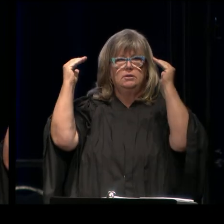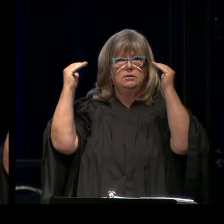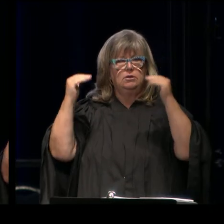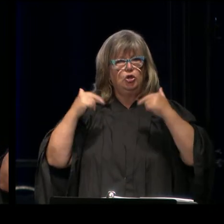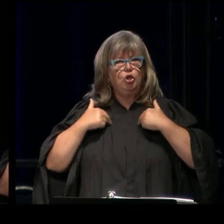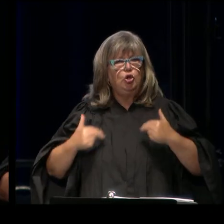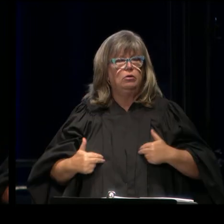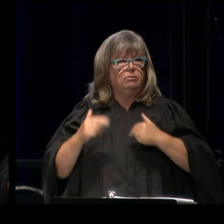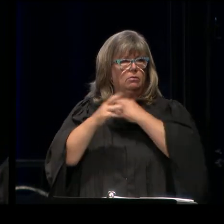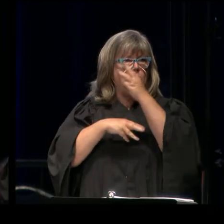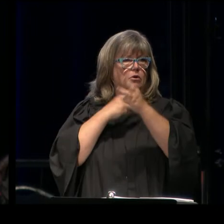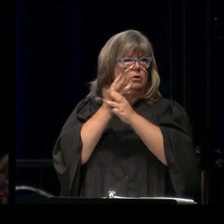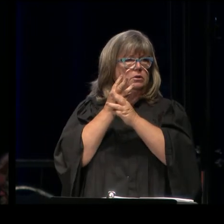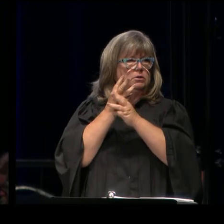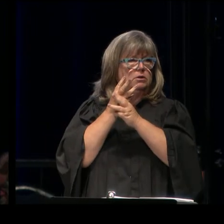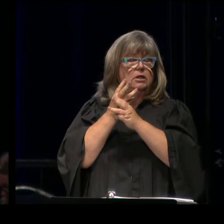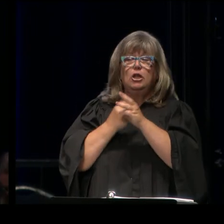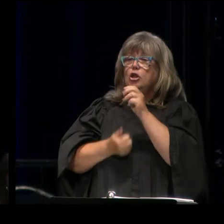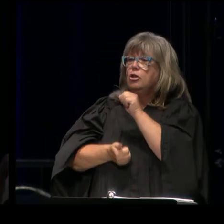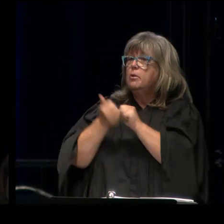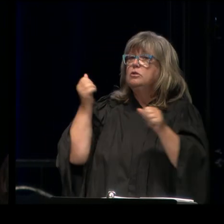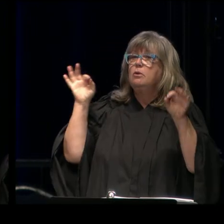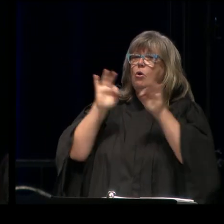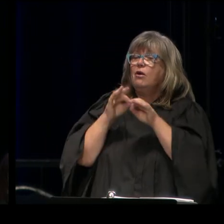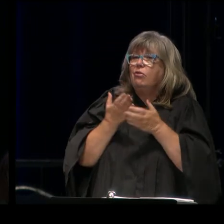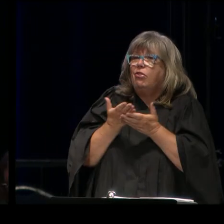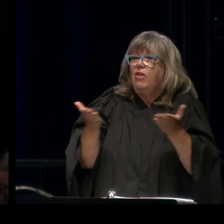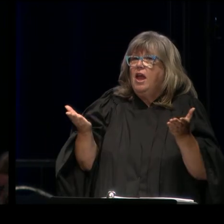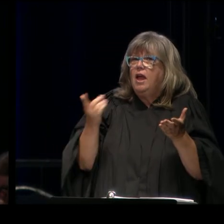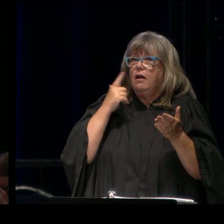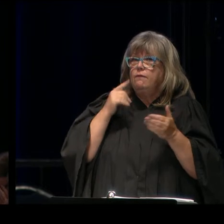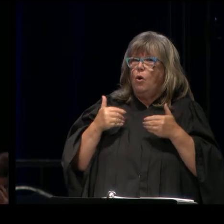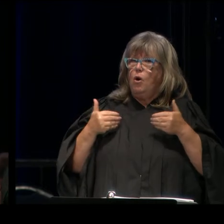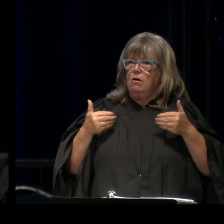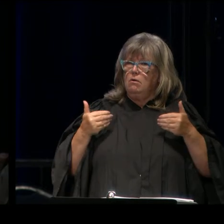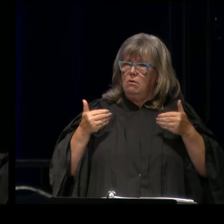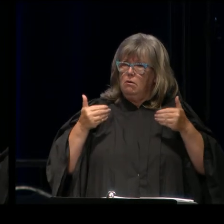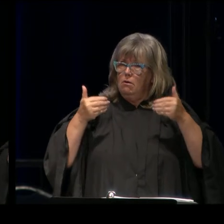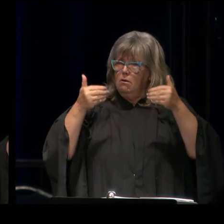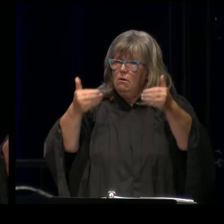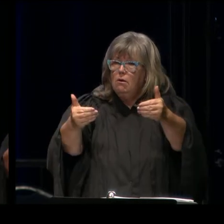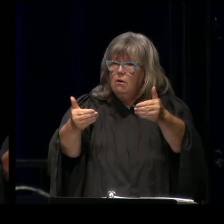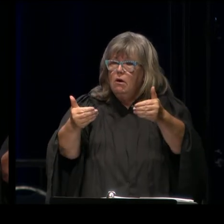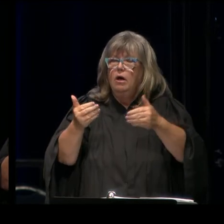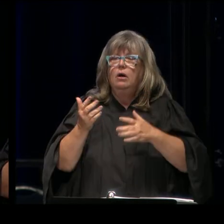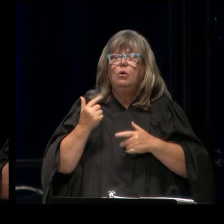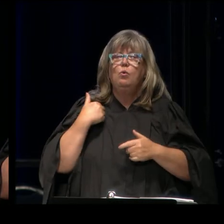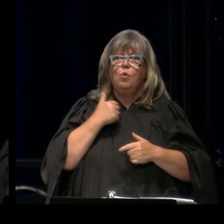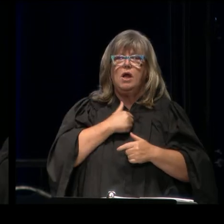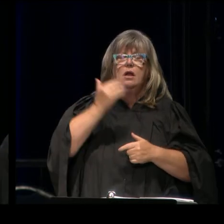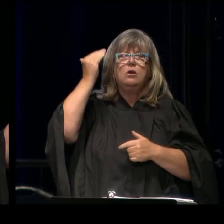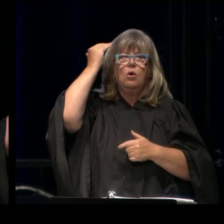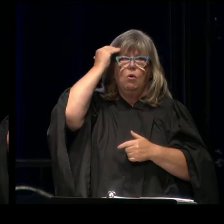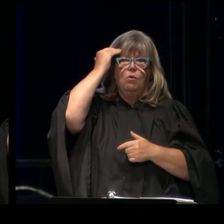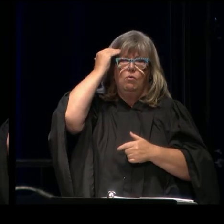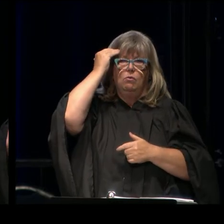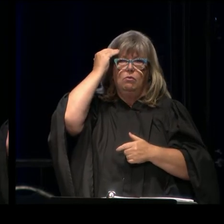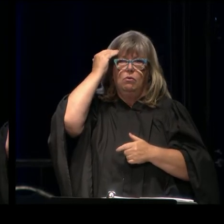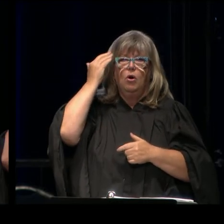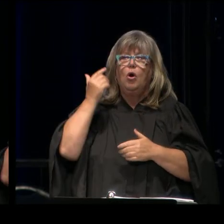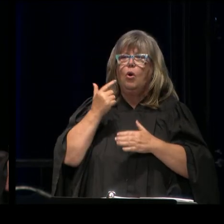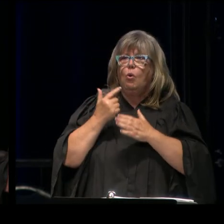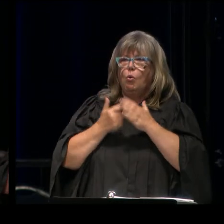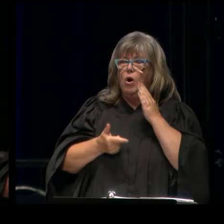of the most important ingredients for moving forward is the knowledge of what exactly